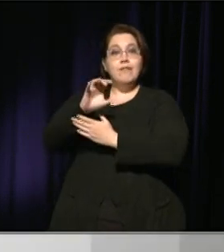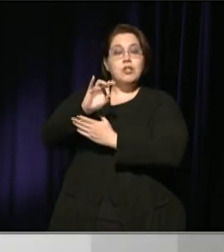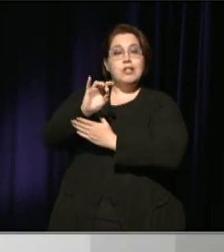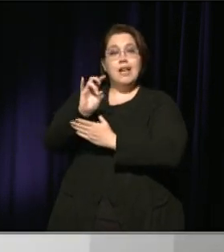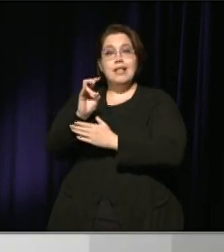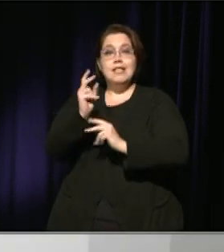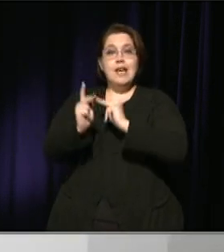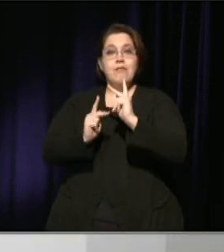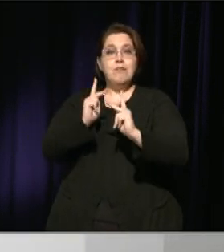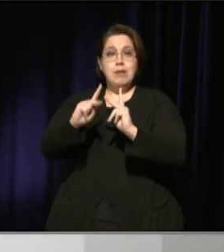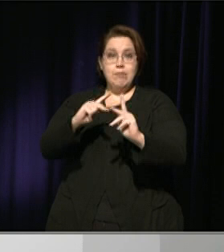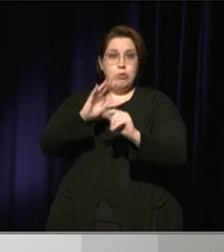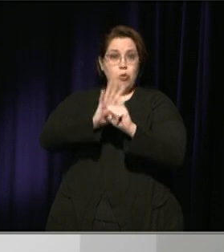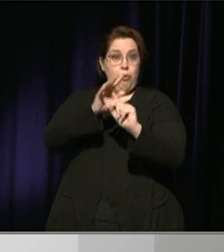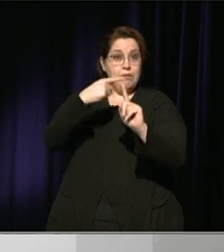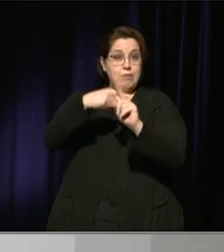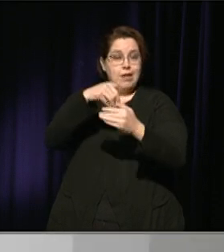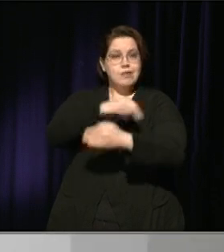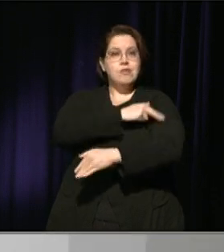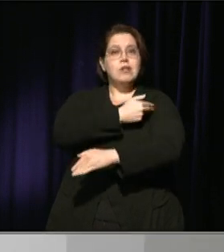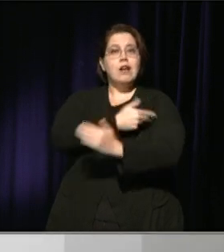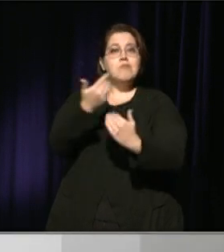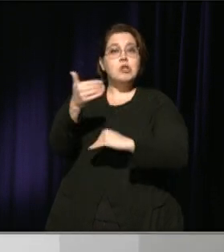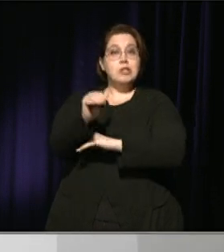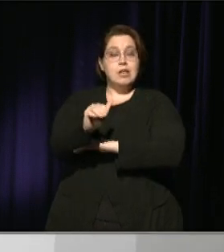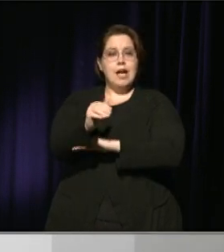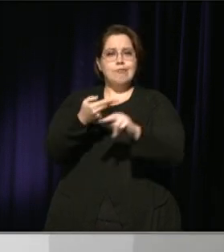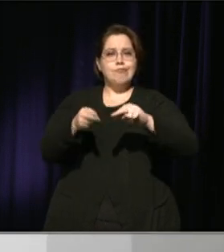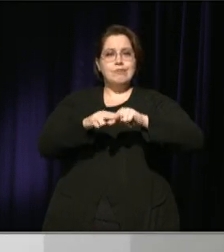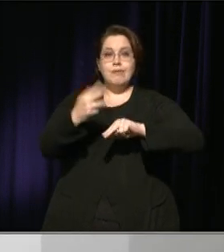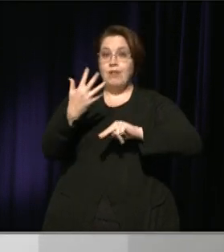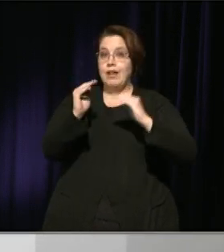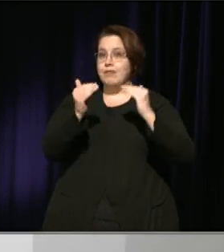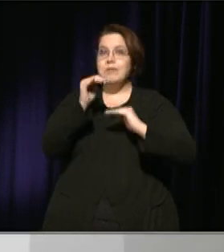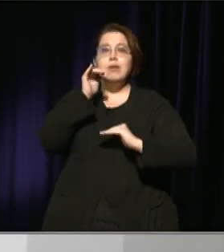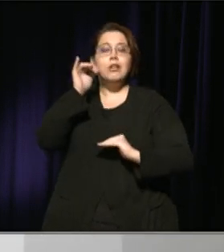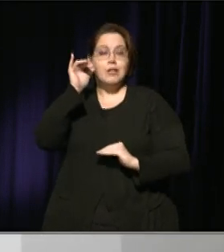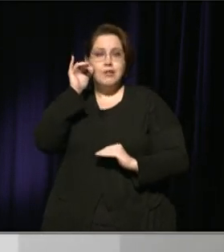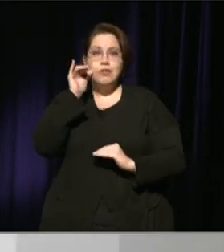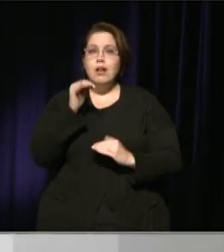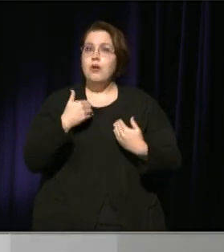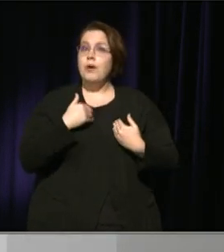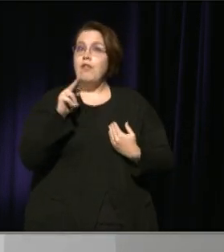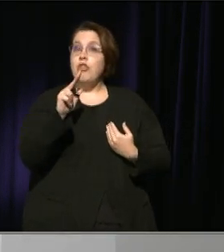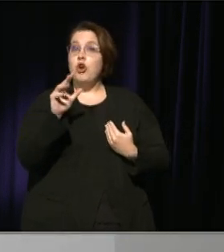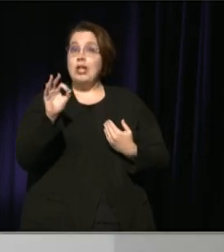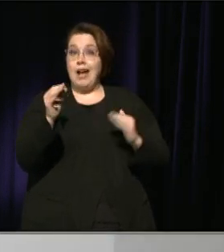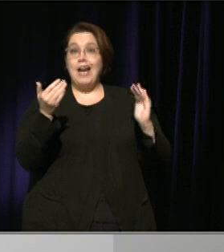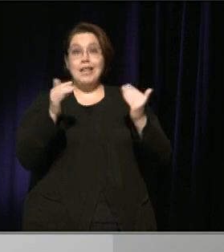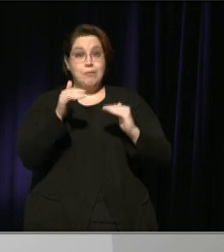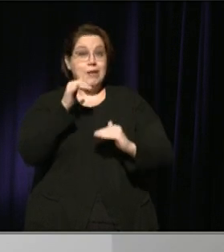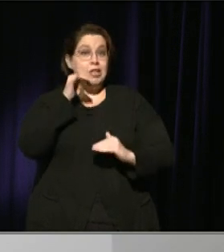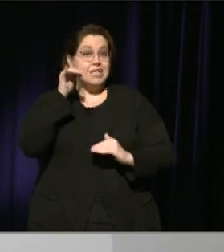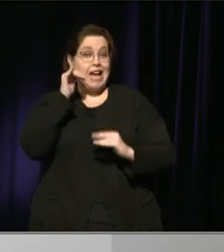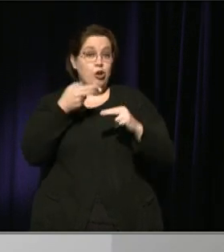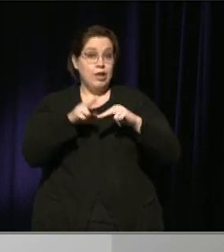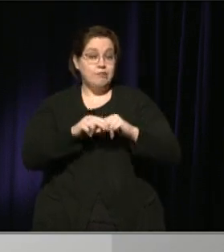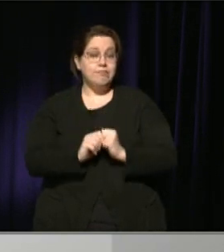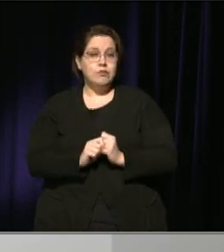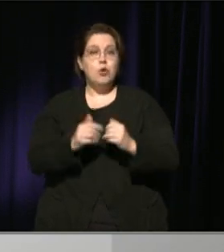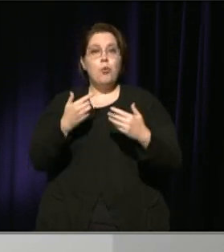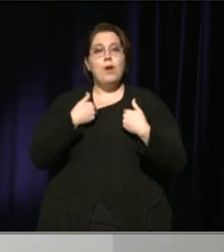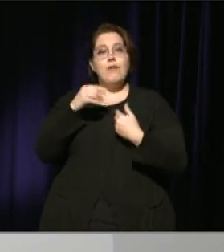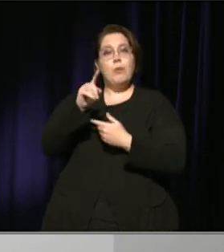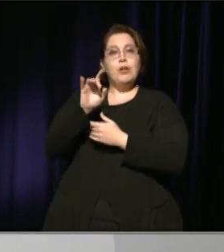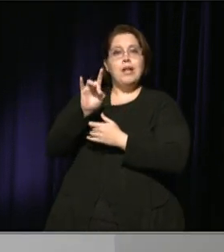587 COVID-19 patients in the hospital tonight, which is up 5 from yesterday and 39 from Saturday. We have 182